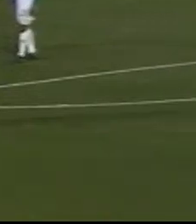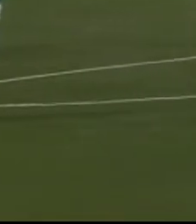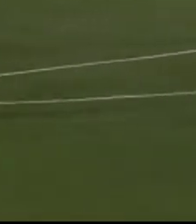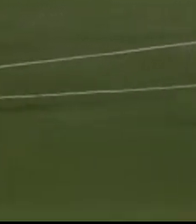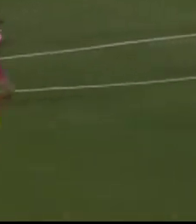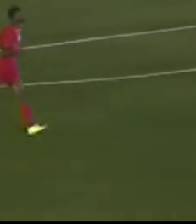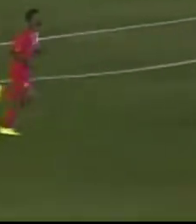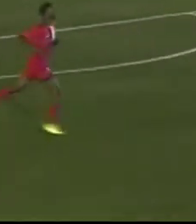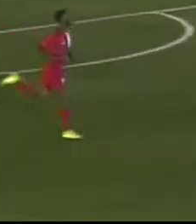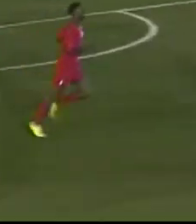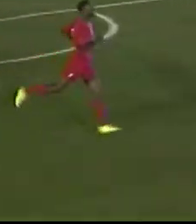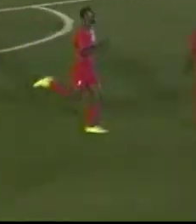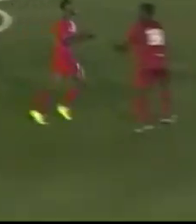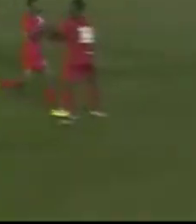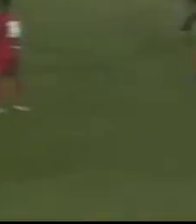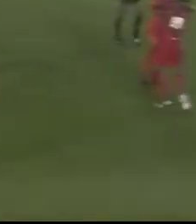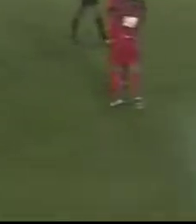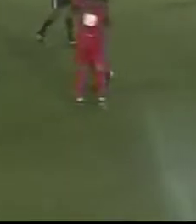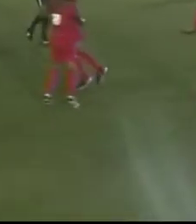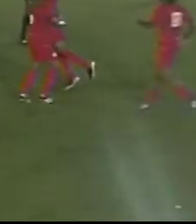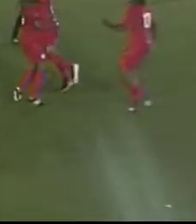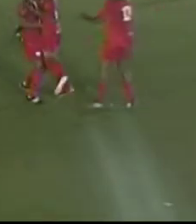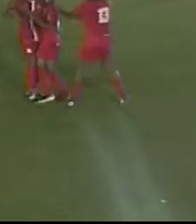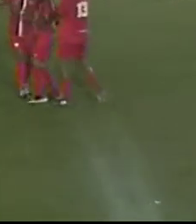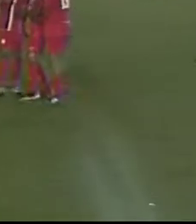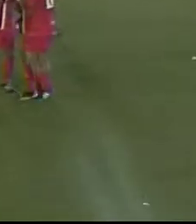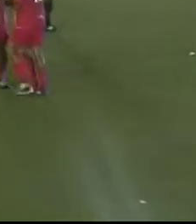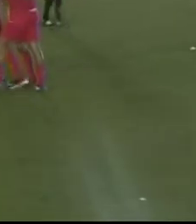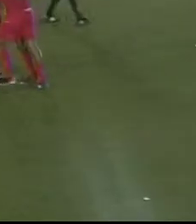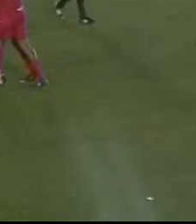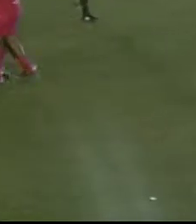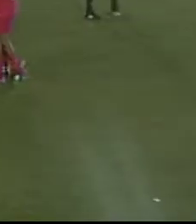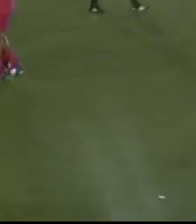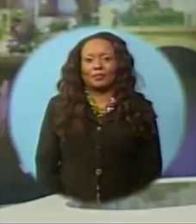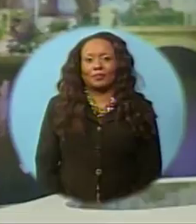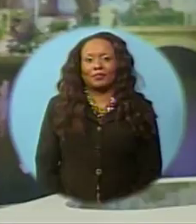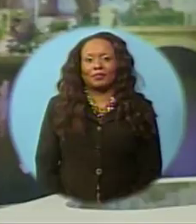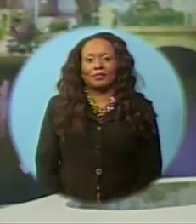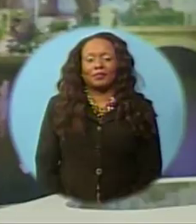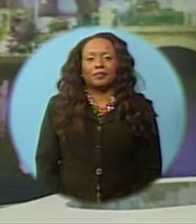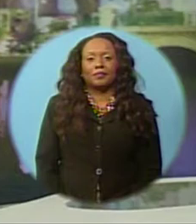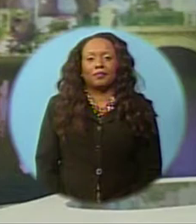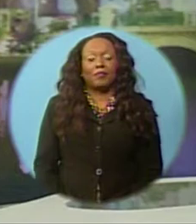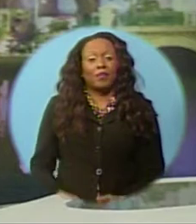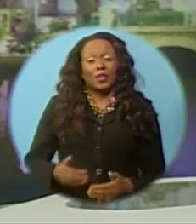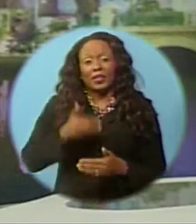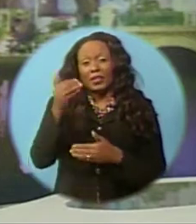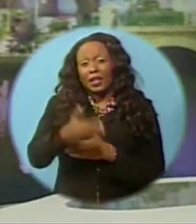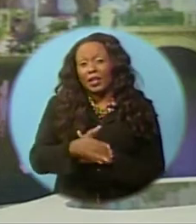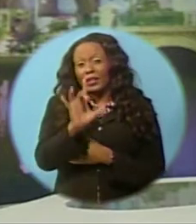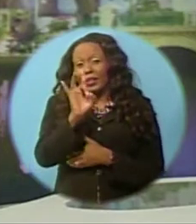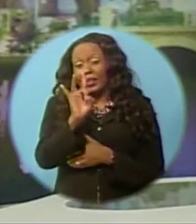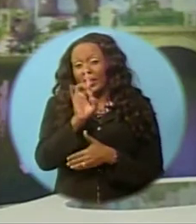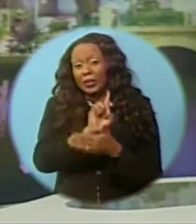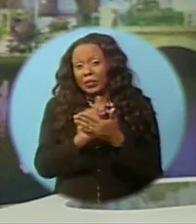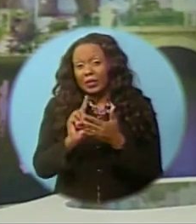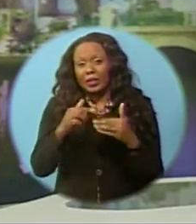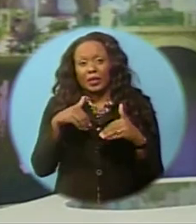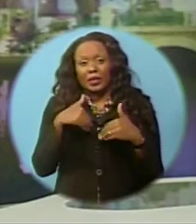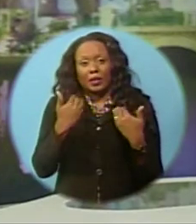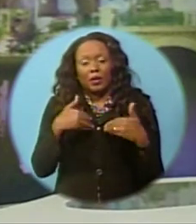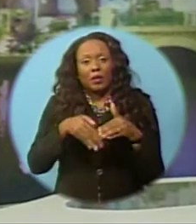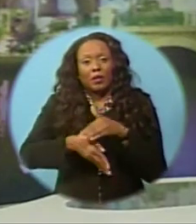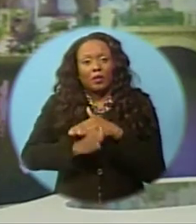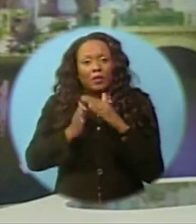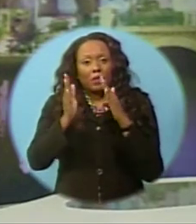victory over Rendezvous. Damien Best, CBC Sports. For the next 8 weeks, young